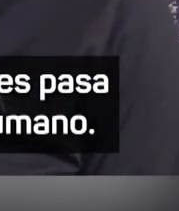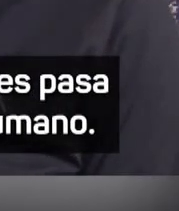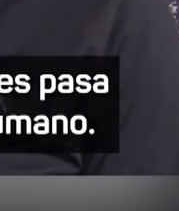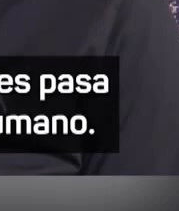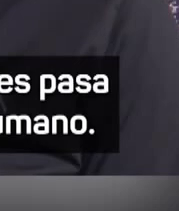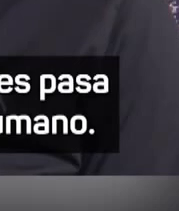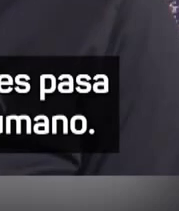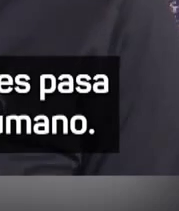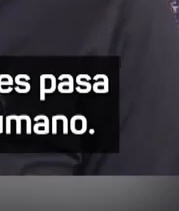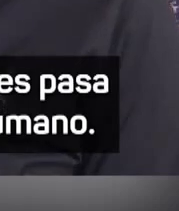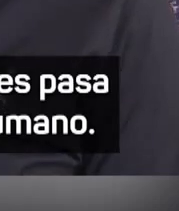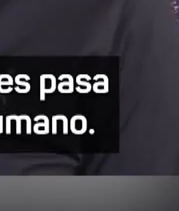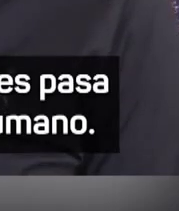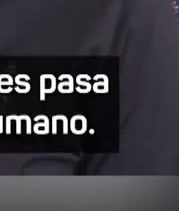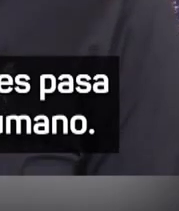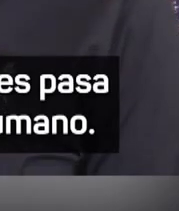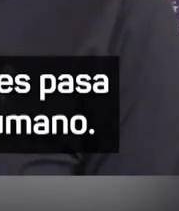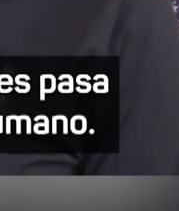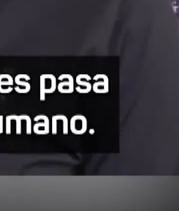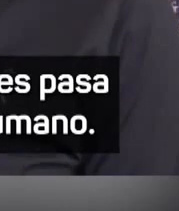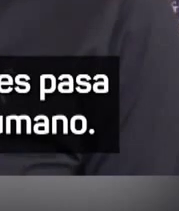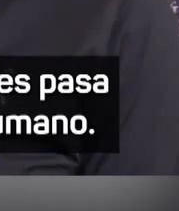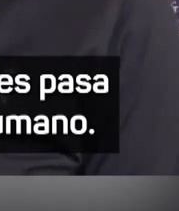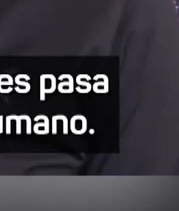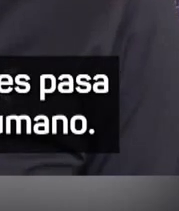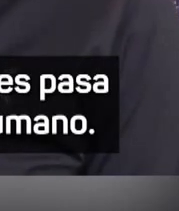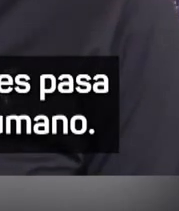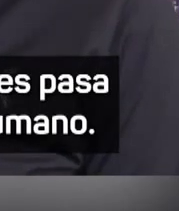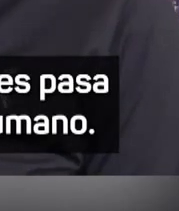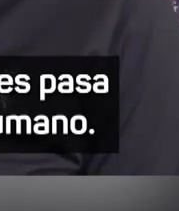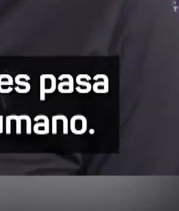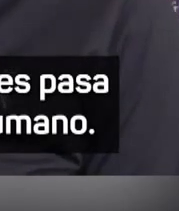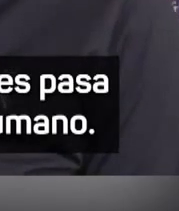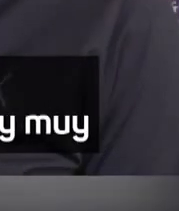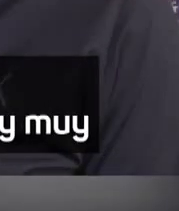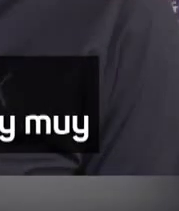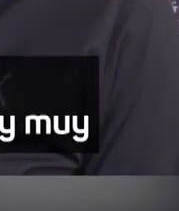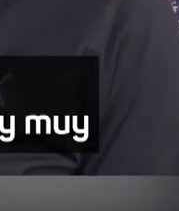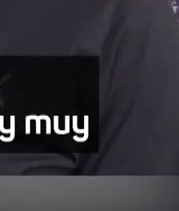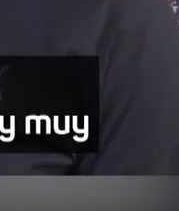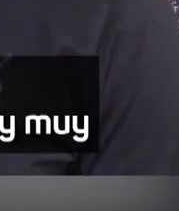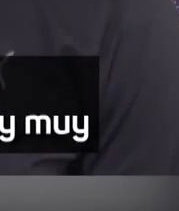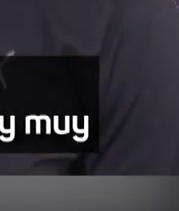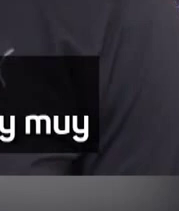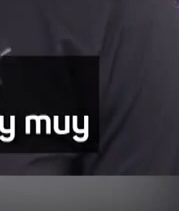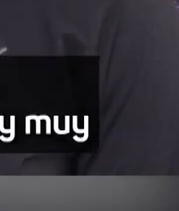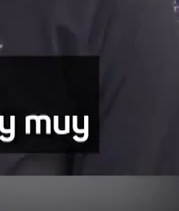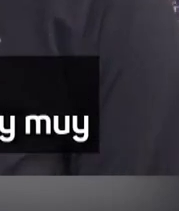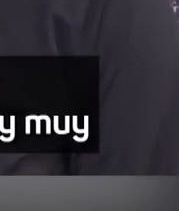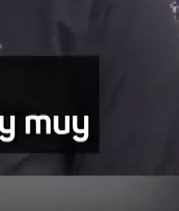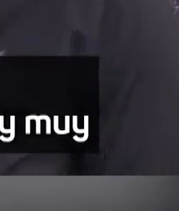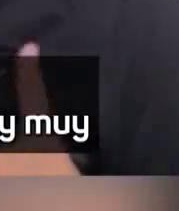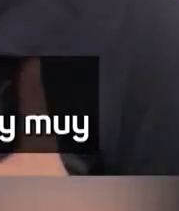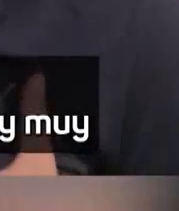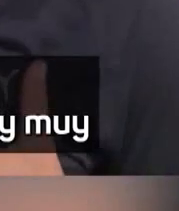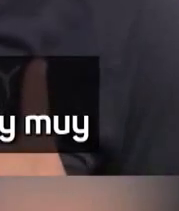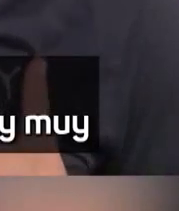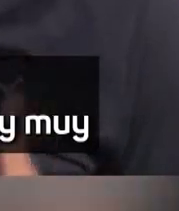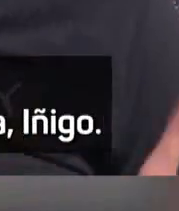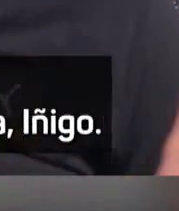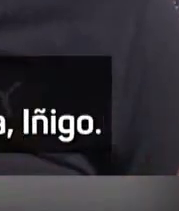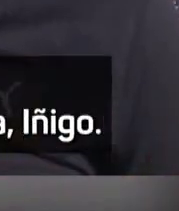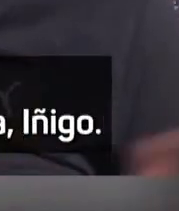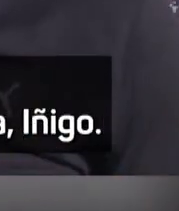football players, is in a massive, massive human being. So I think all of us, personally,